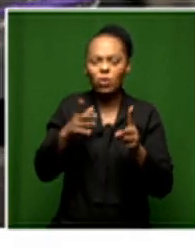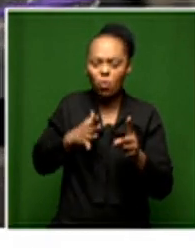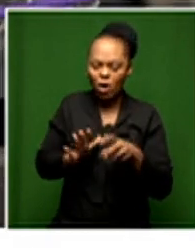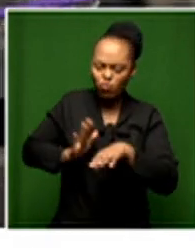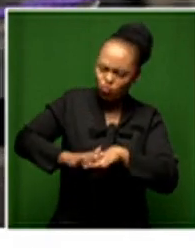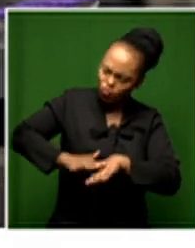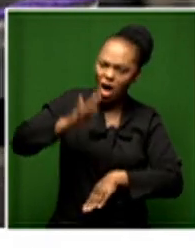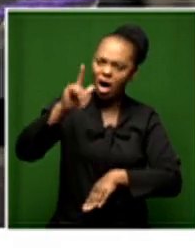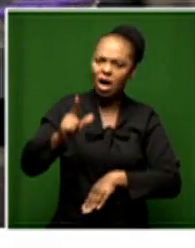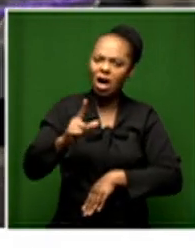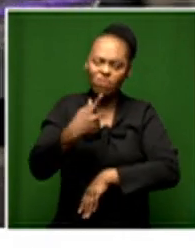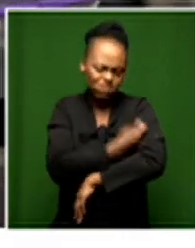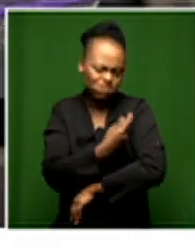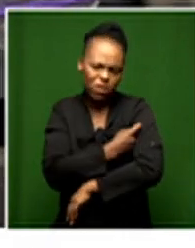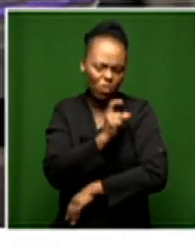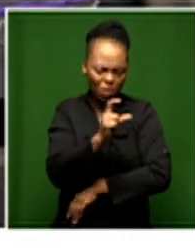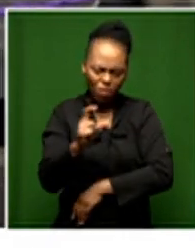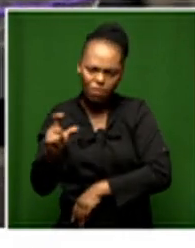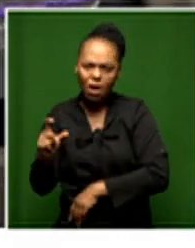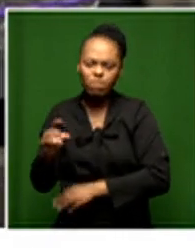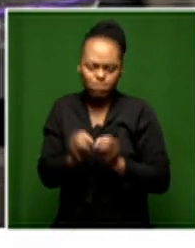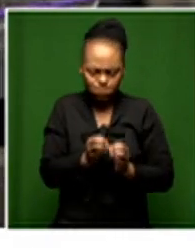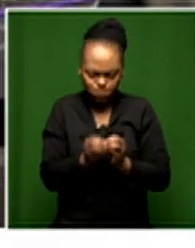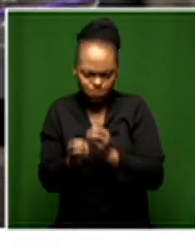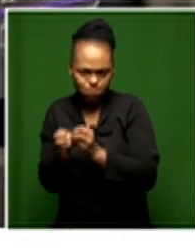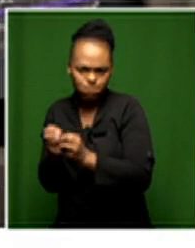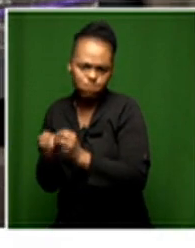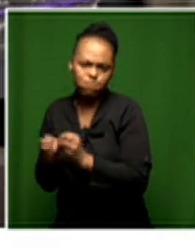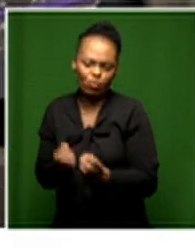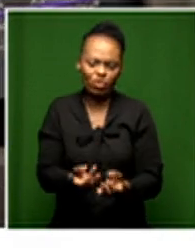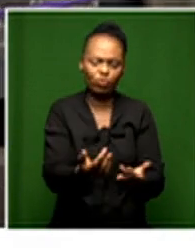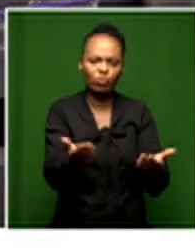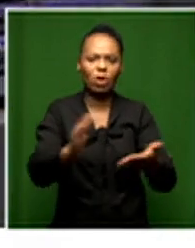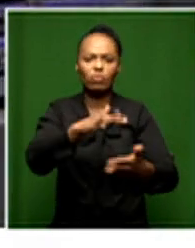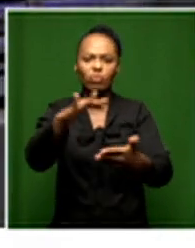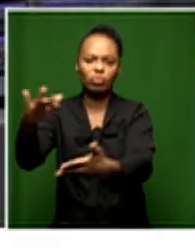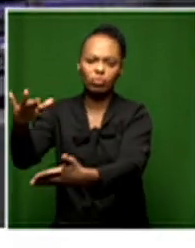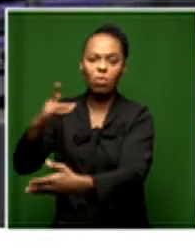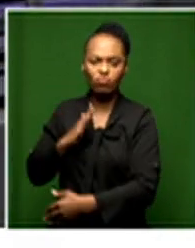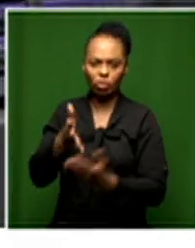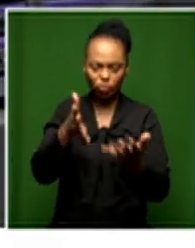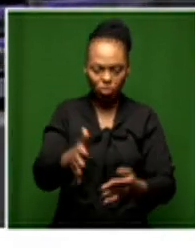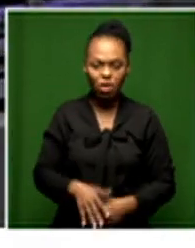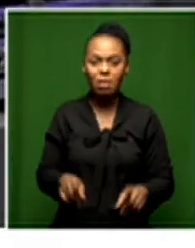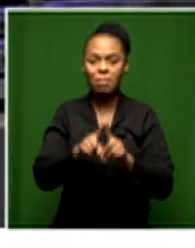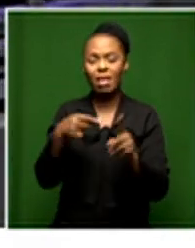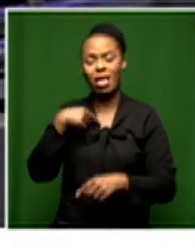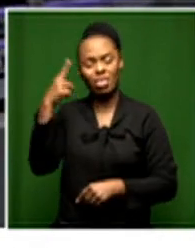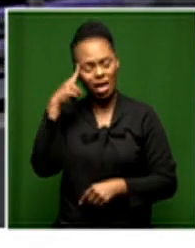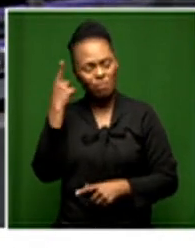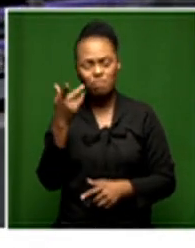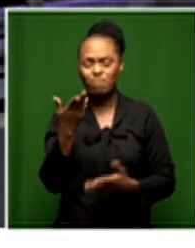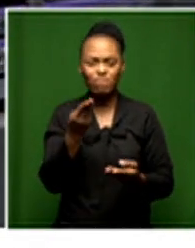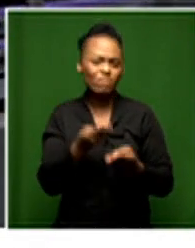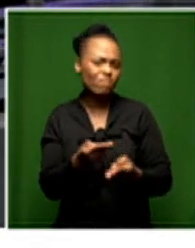or repartition or distribution of the vaccines. And to answer your question, I think the best possible way is to